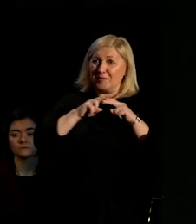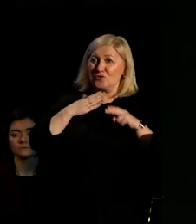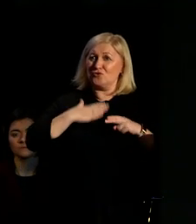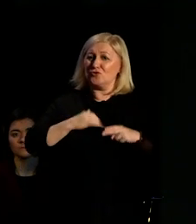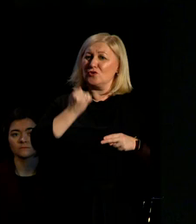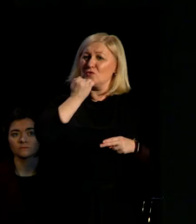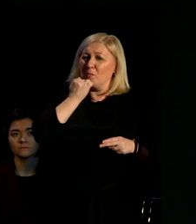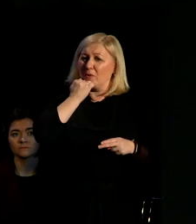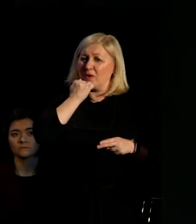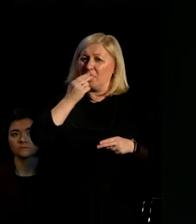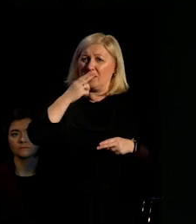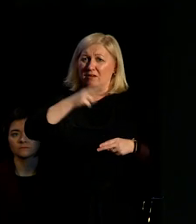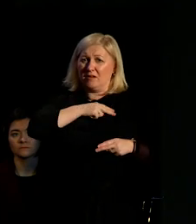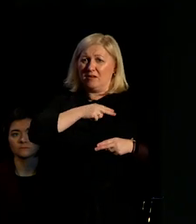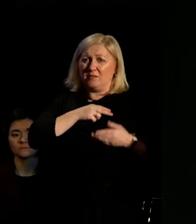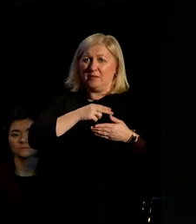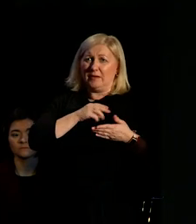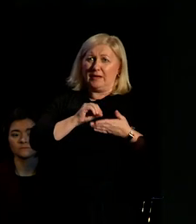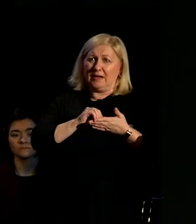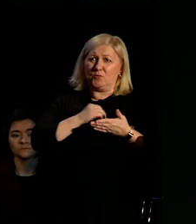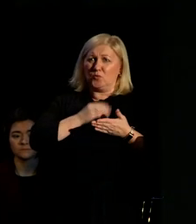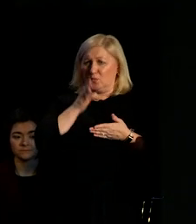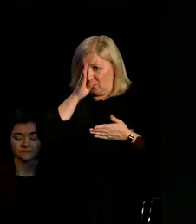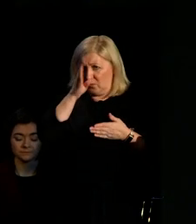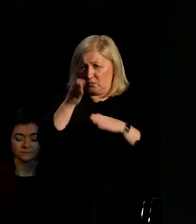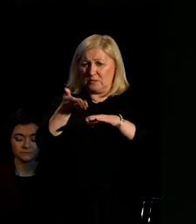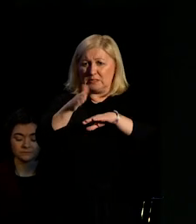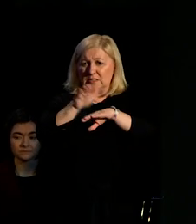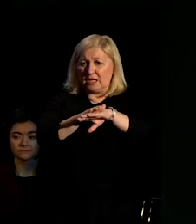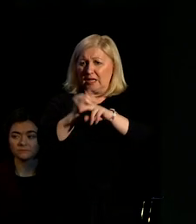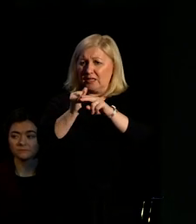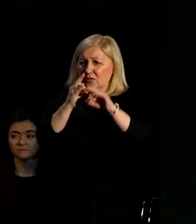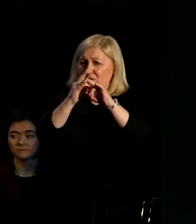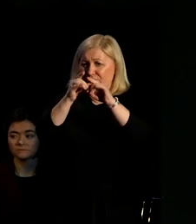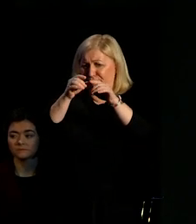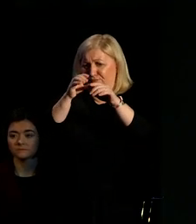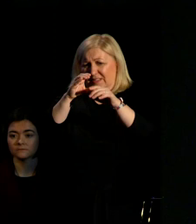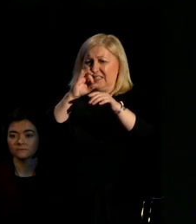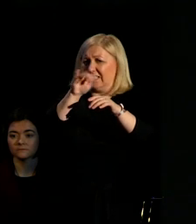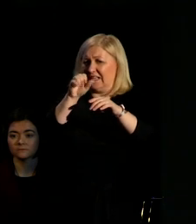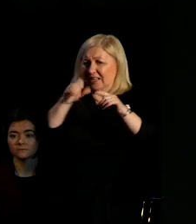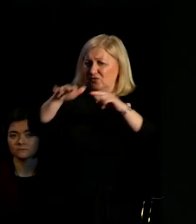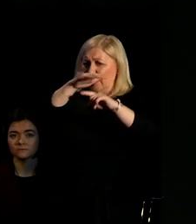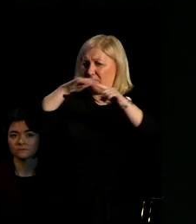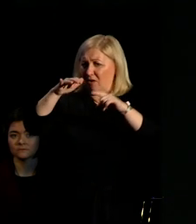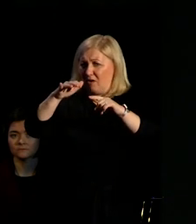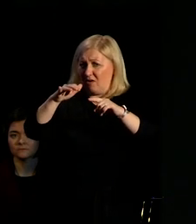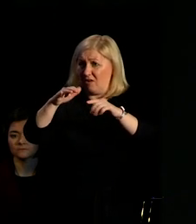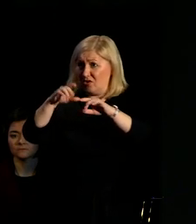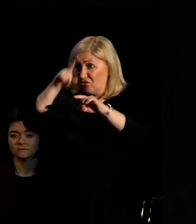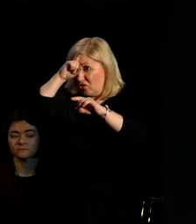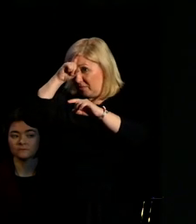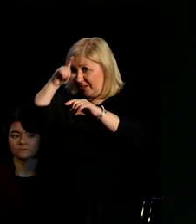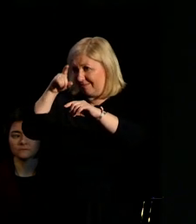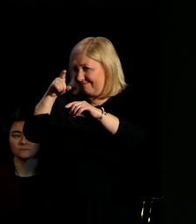the right to life. Germany had been defeated. Once again, I was an ordinary girl. True, I